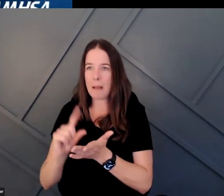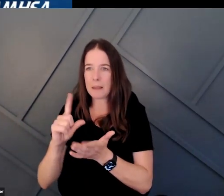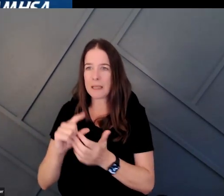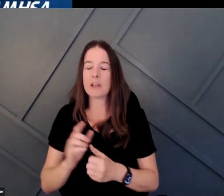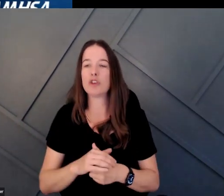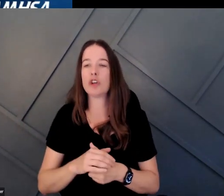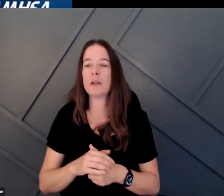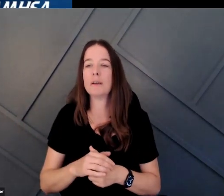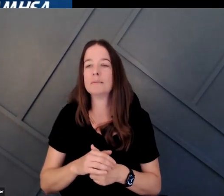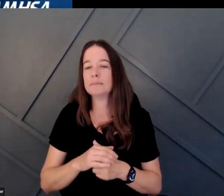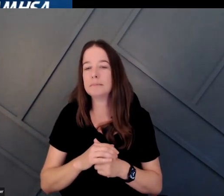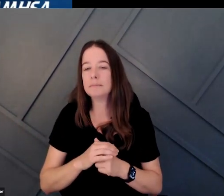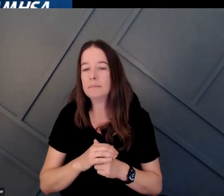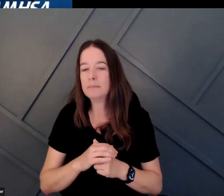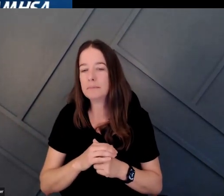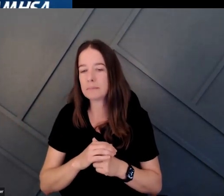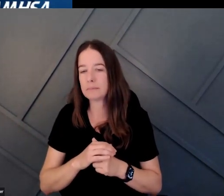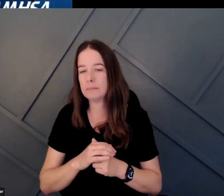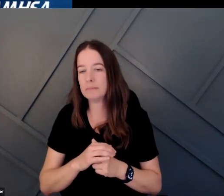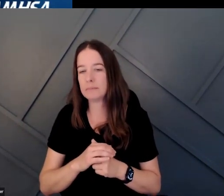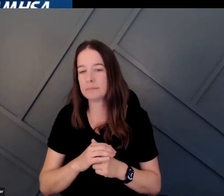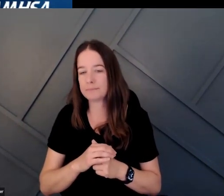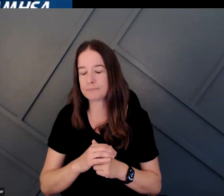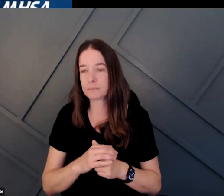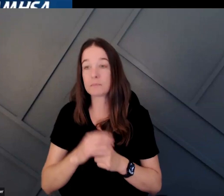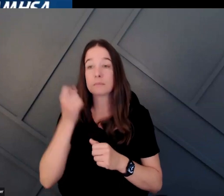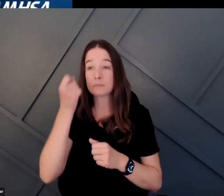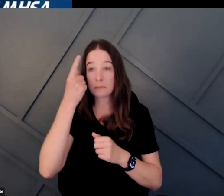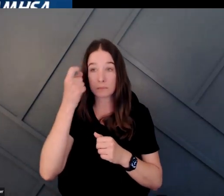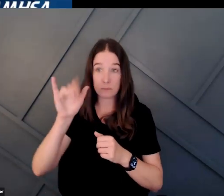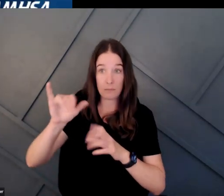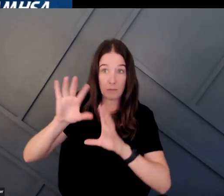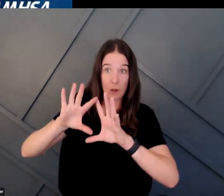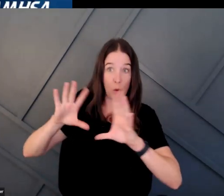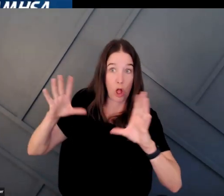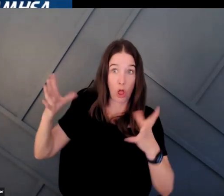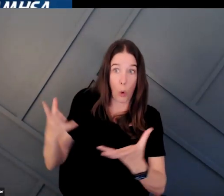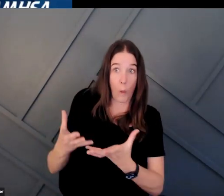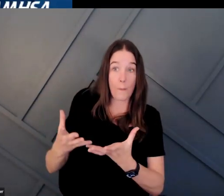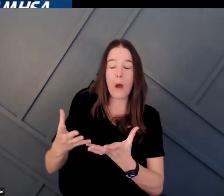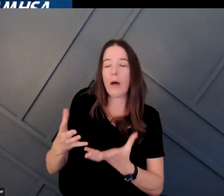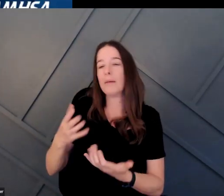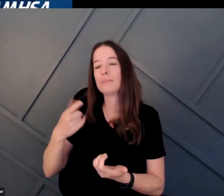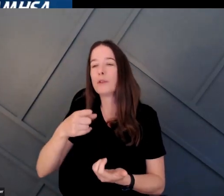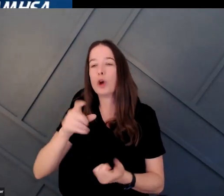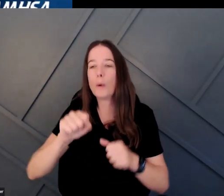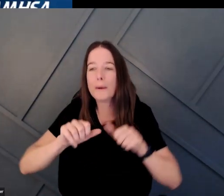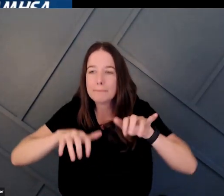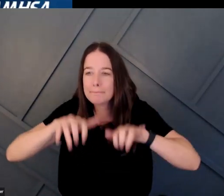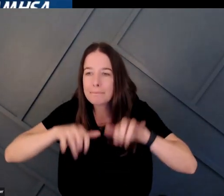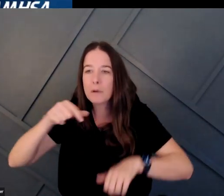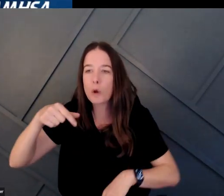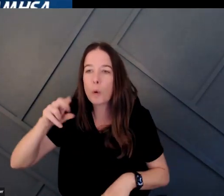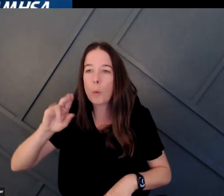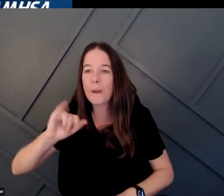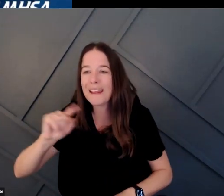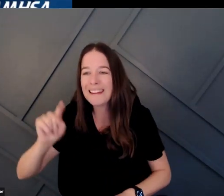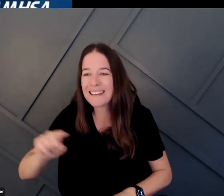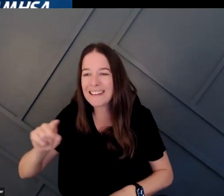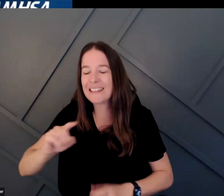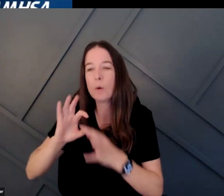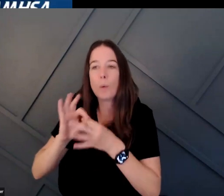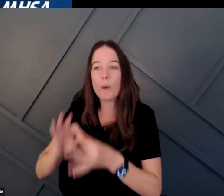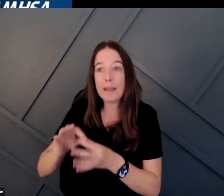heat effort where there was a kind of a quiz that you can take on indoor heat and understanding whether